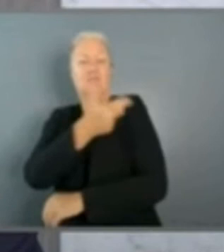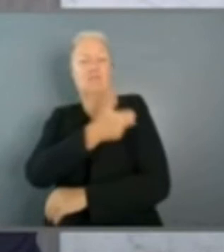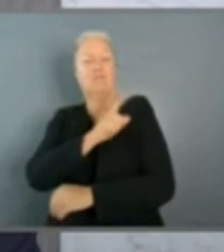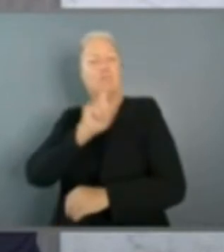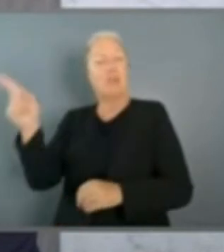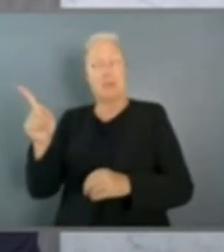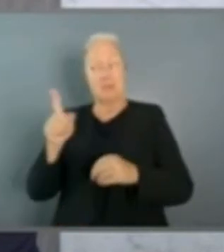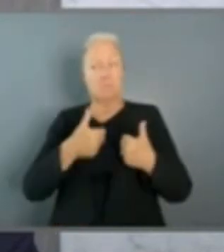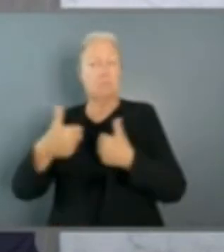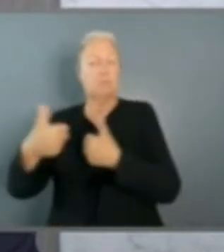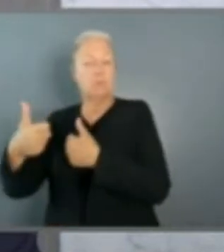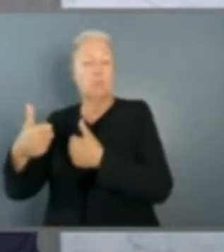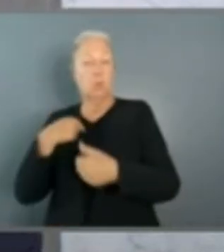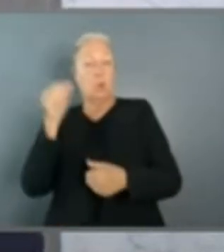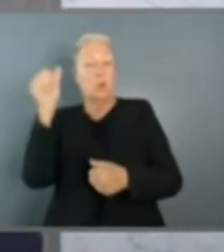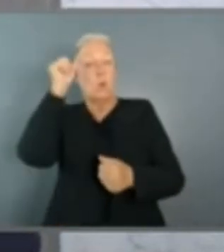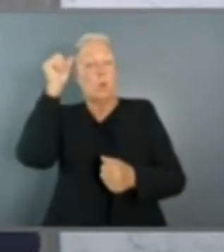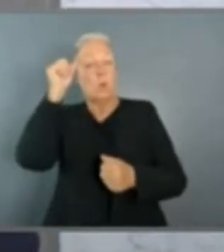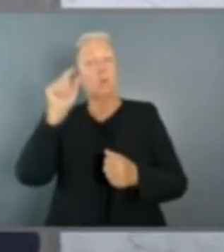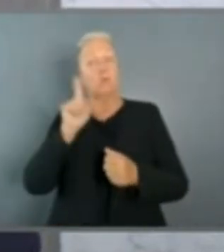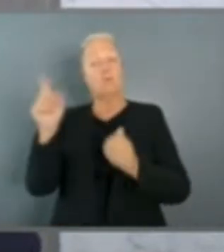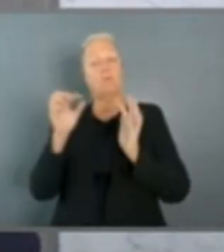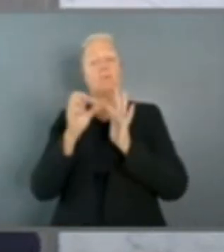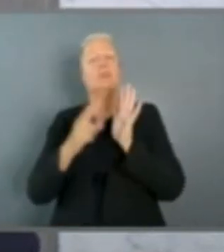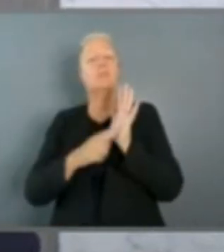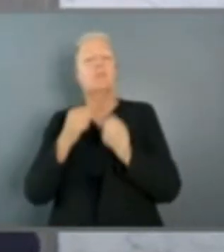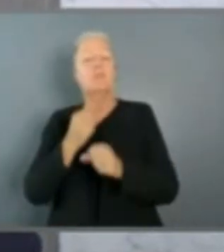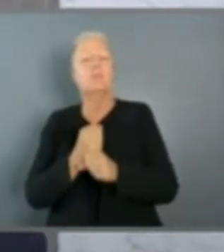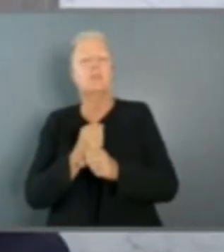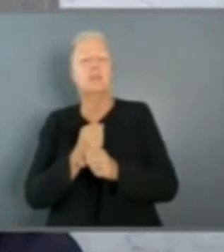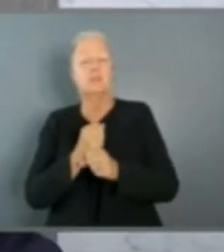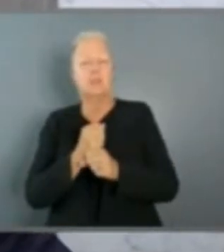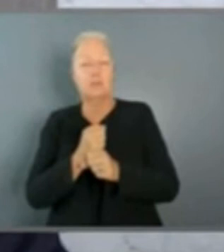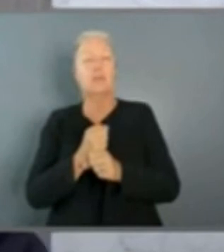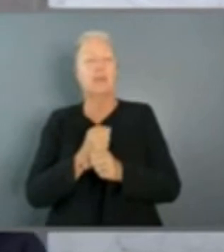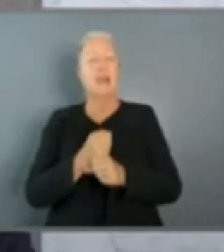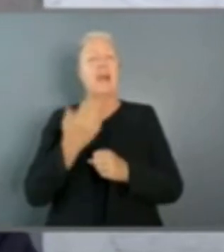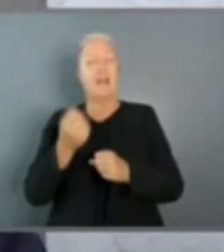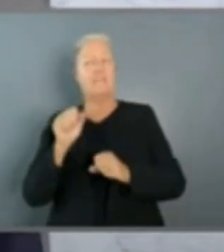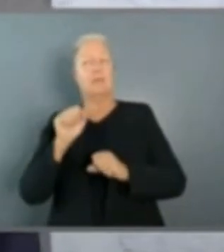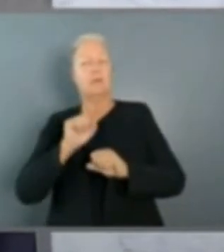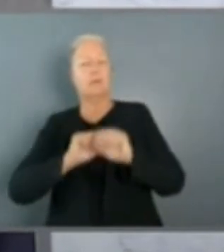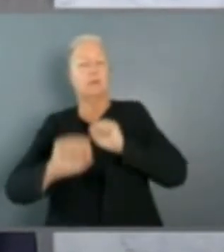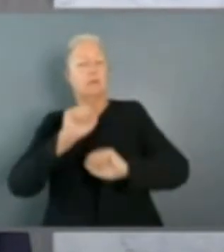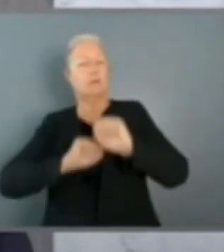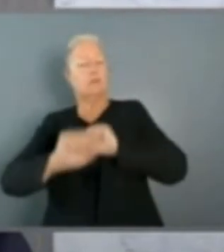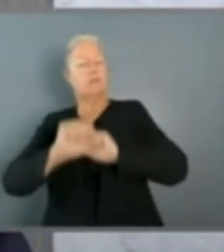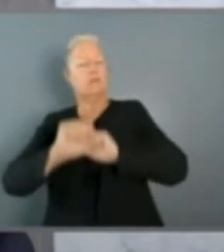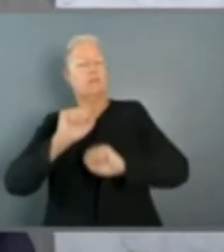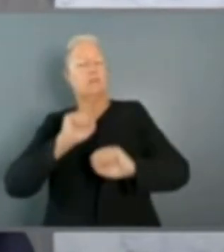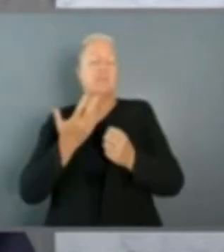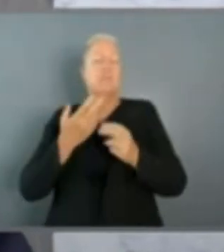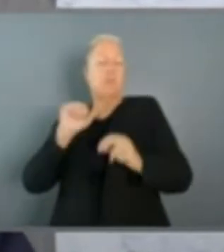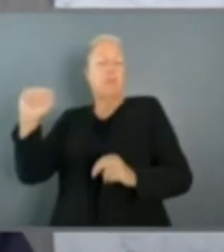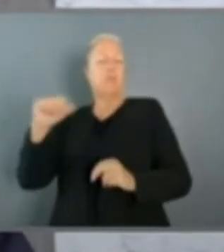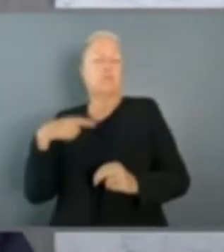I mean, we are aware that in Papua New Guinea there's hesitancy in that community for a range of reasons, and we'll obviously